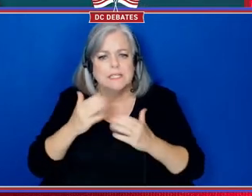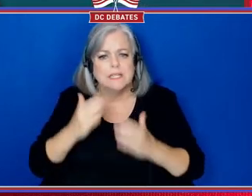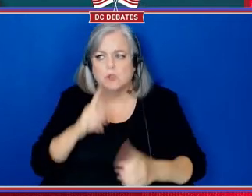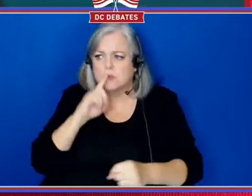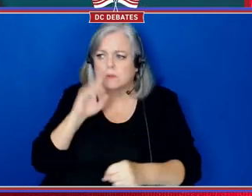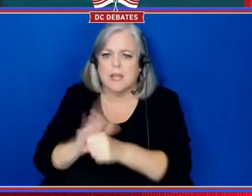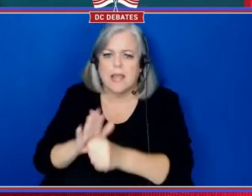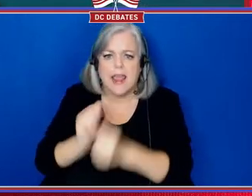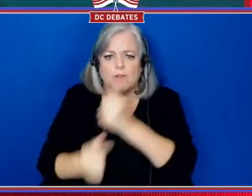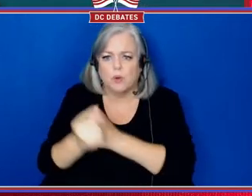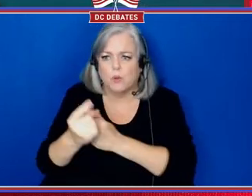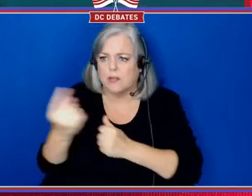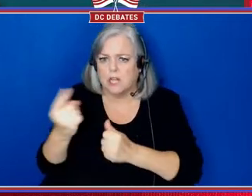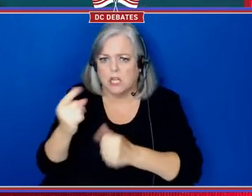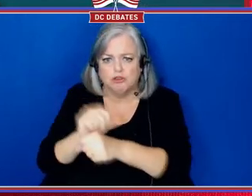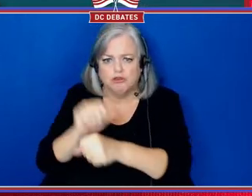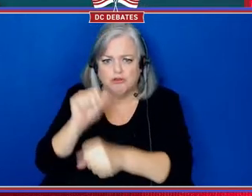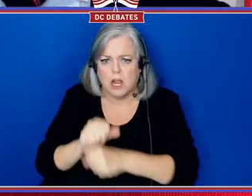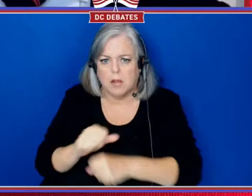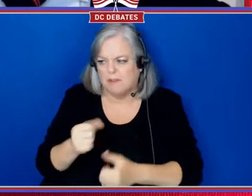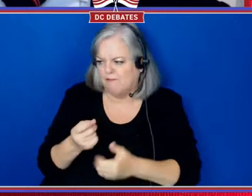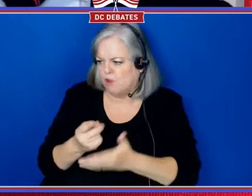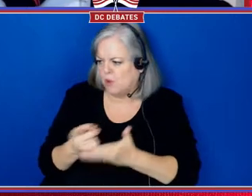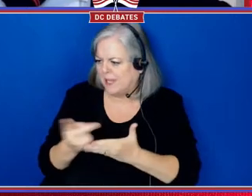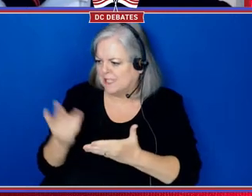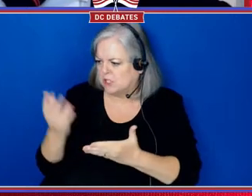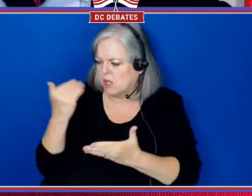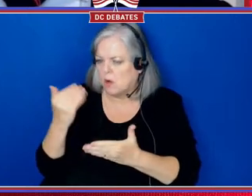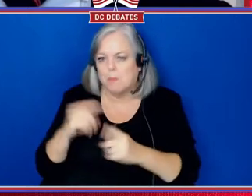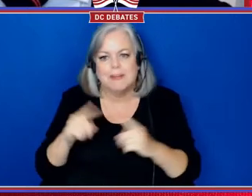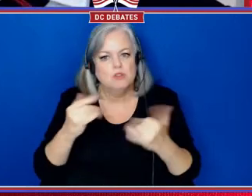you're saying it's not 10,000 government jobs. Can you explain?